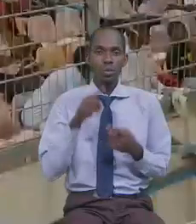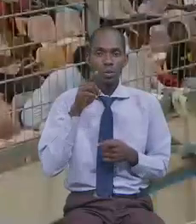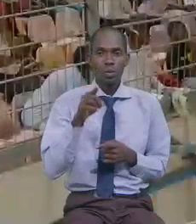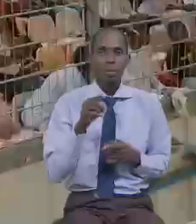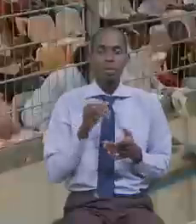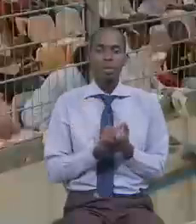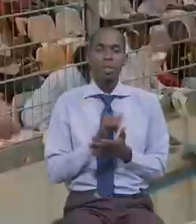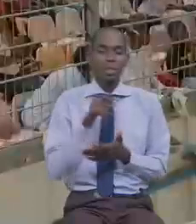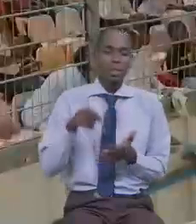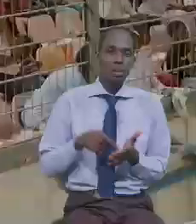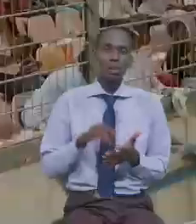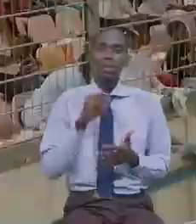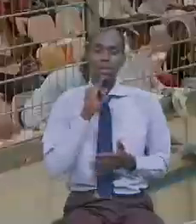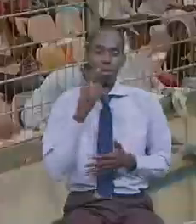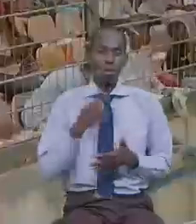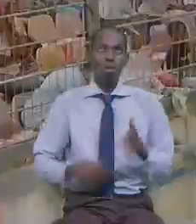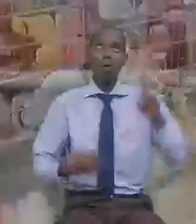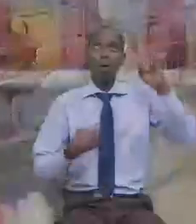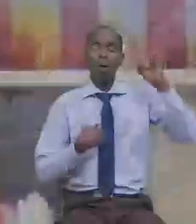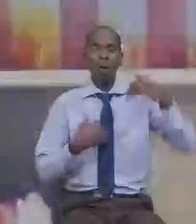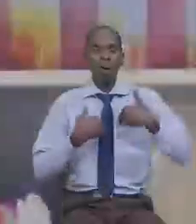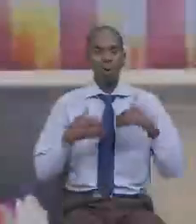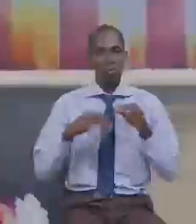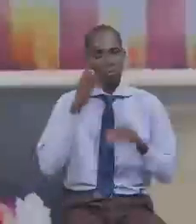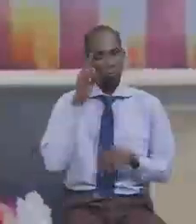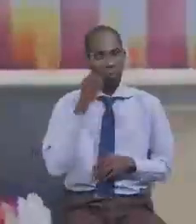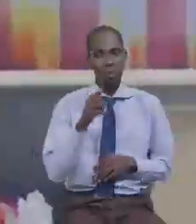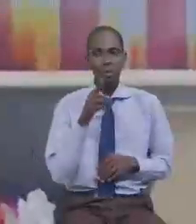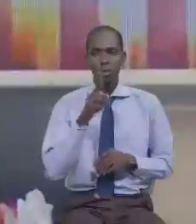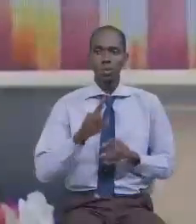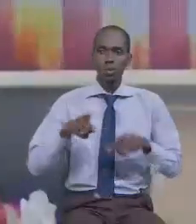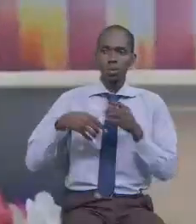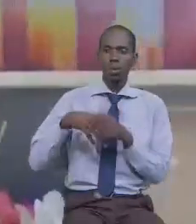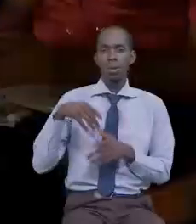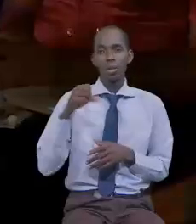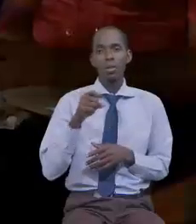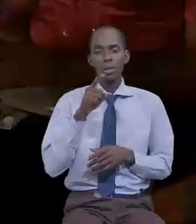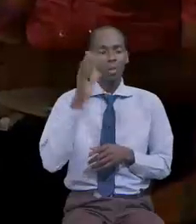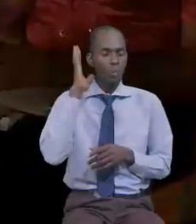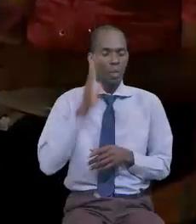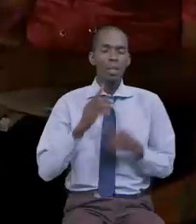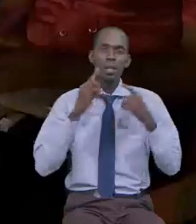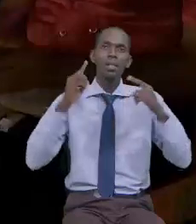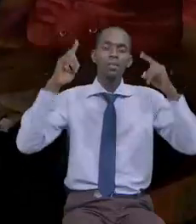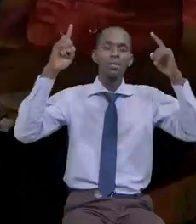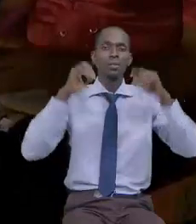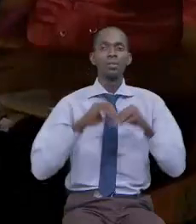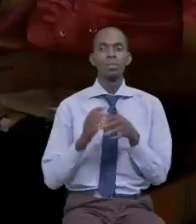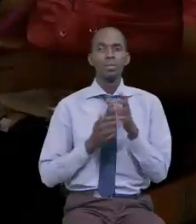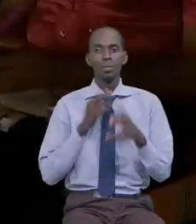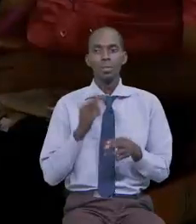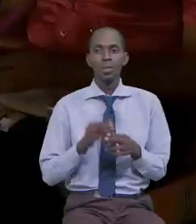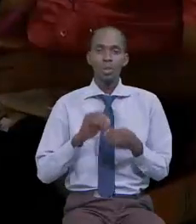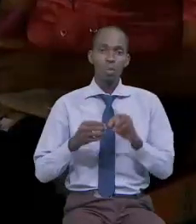I've done for you. You go forward, you will achieve. Look at number two